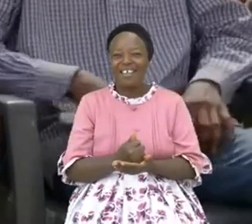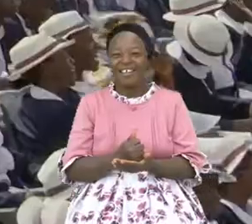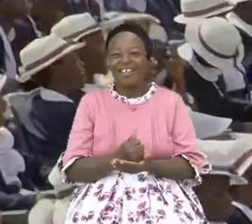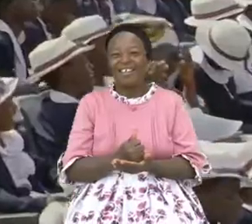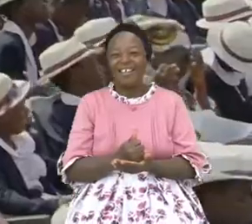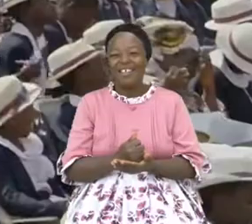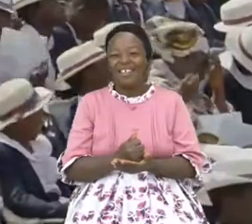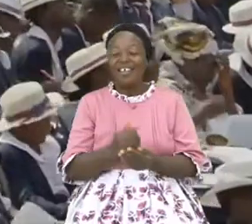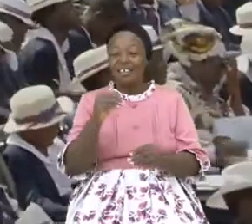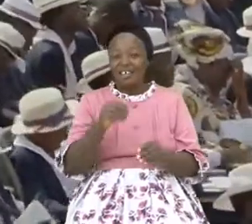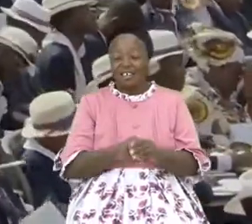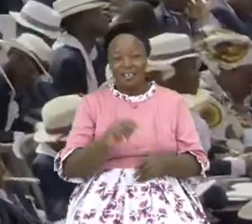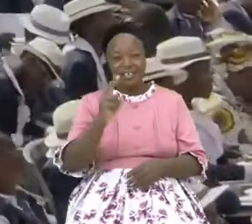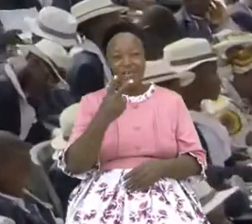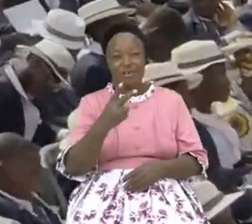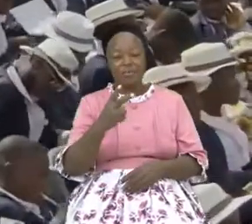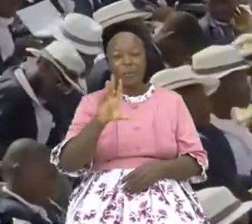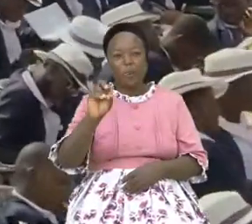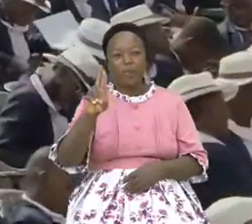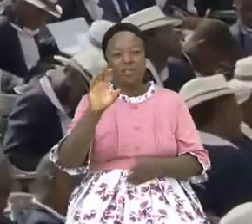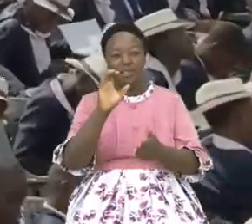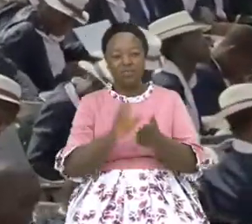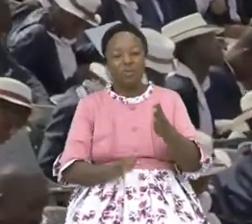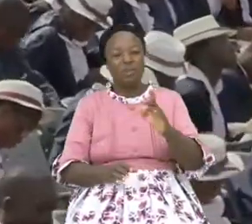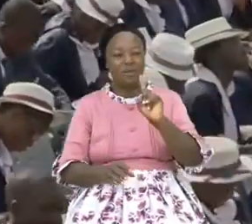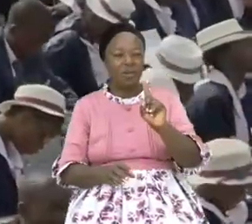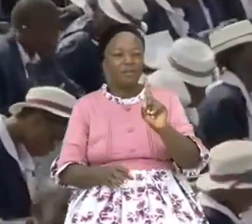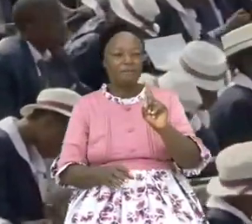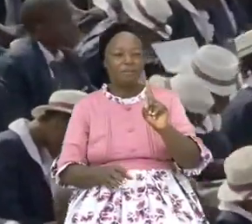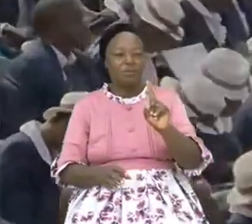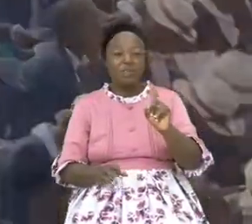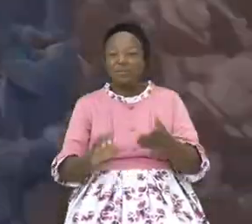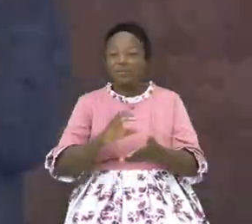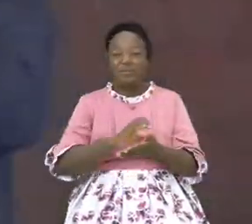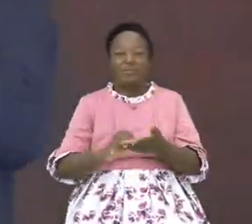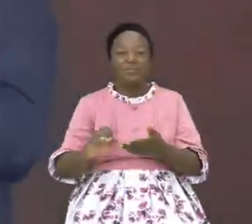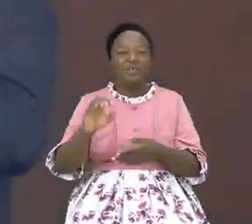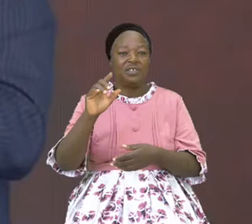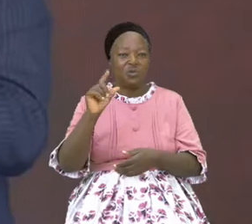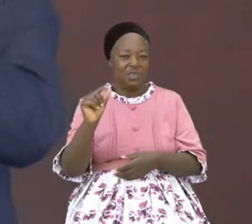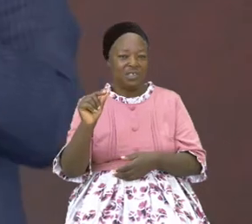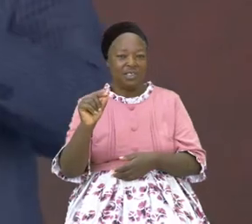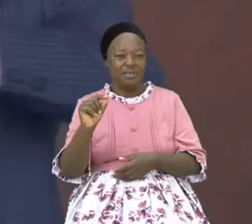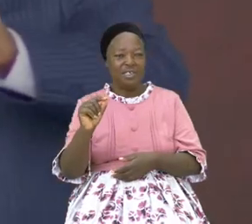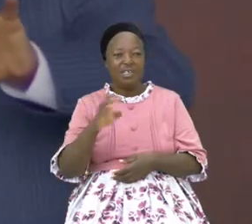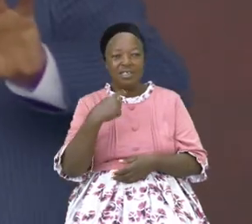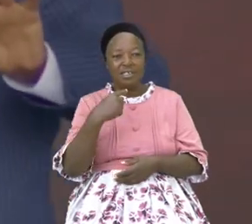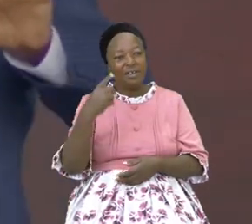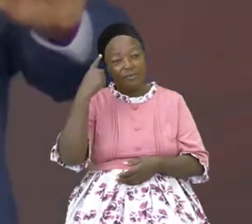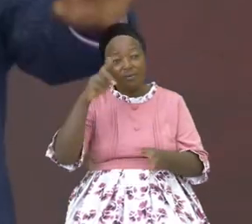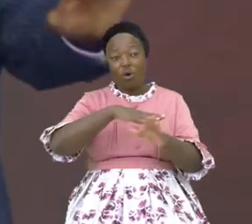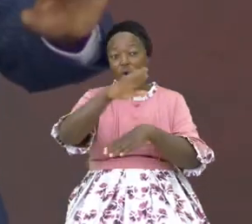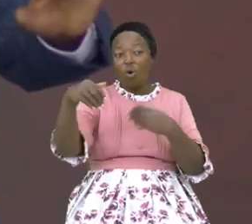In 2 Corinthians chapter 1, reading from verse 20, it says, "For all